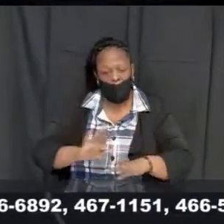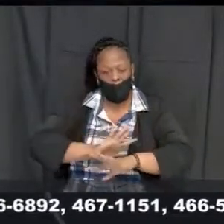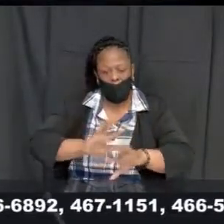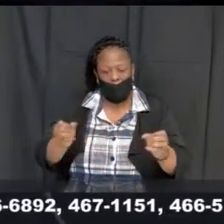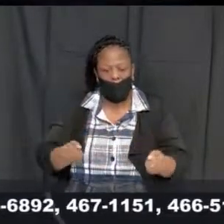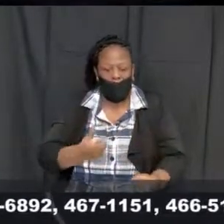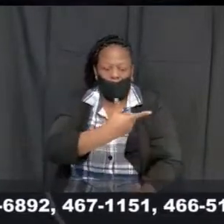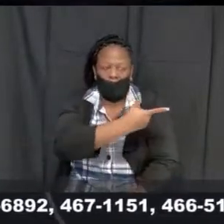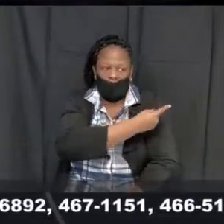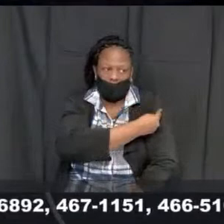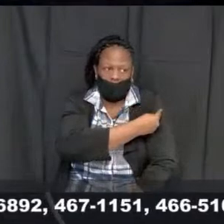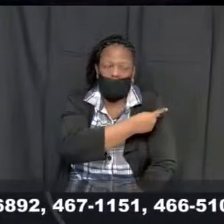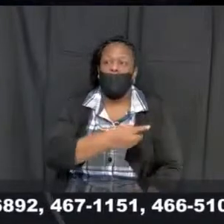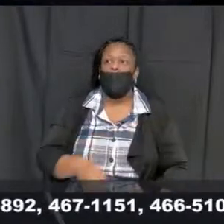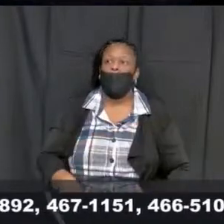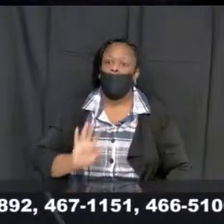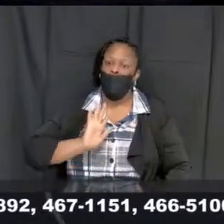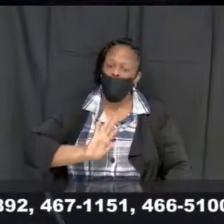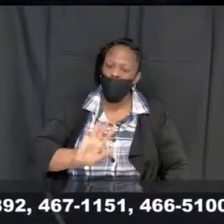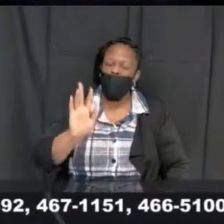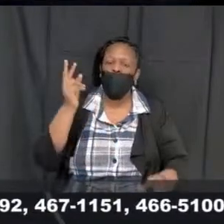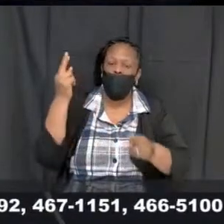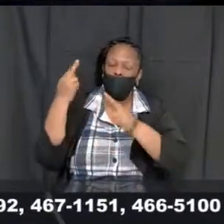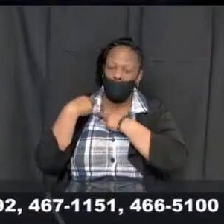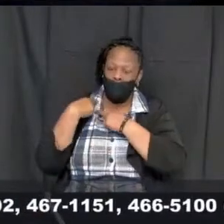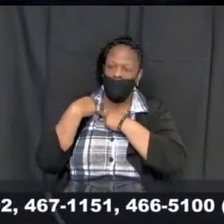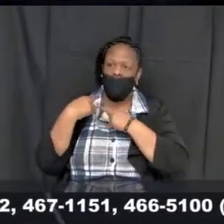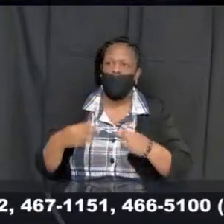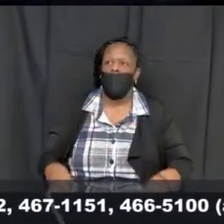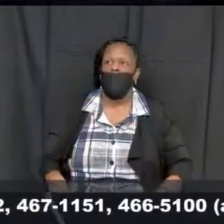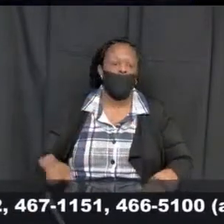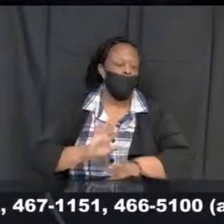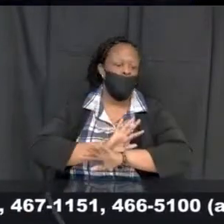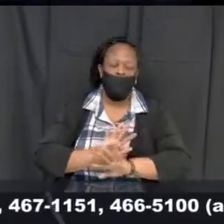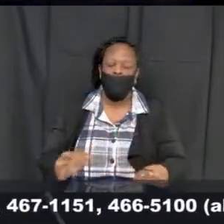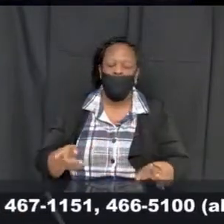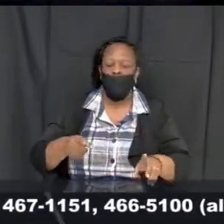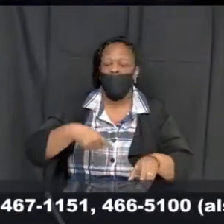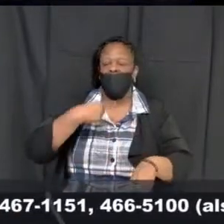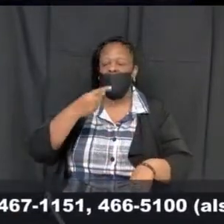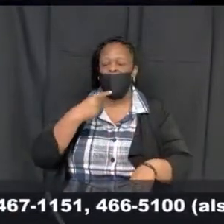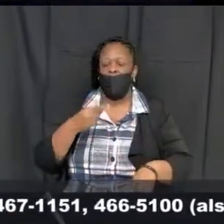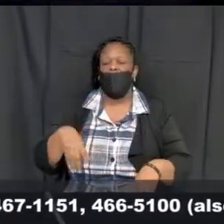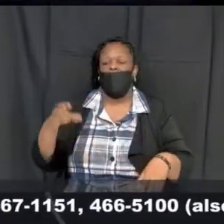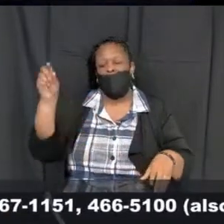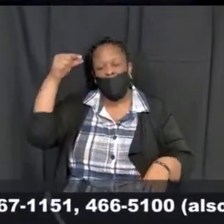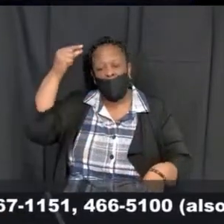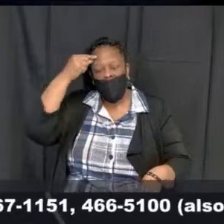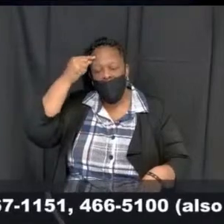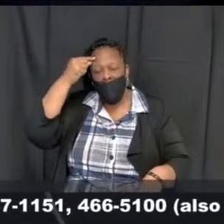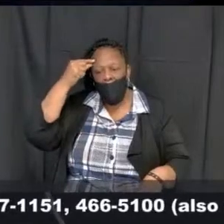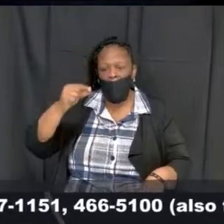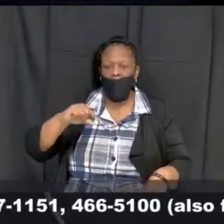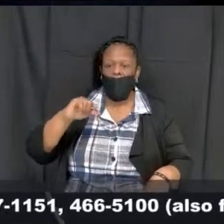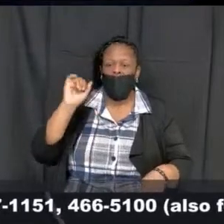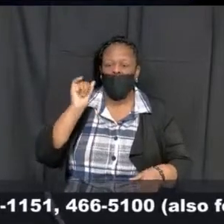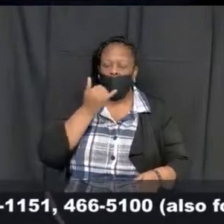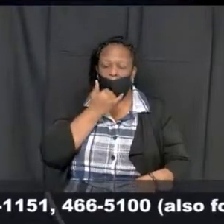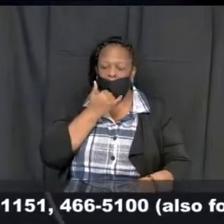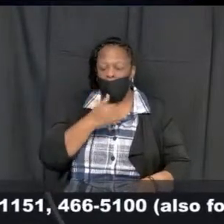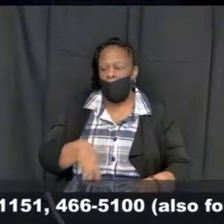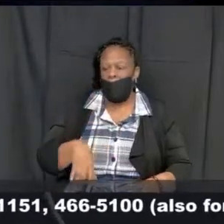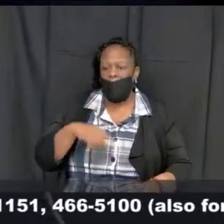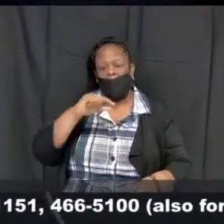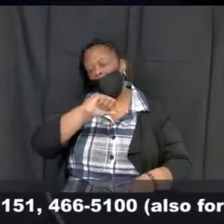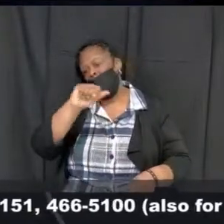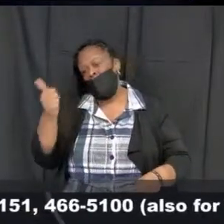responsibility that you will have to take and not put the blame on government or any ministries, departments, or